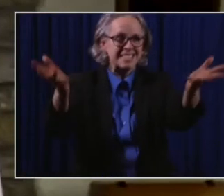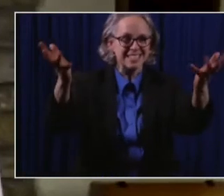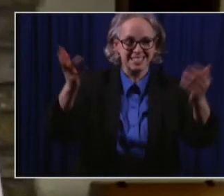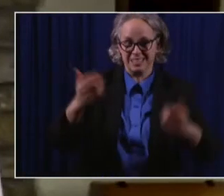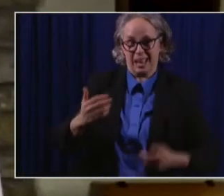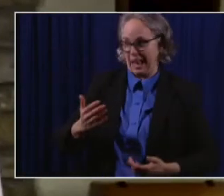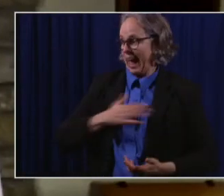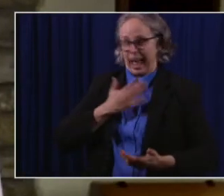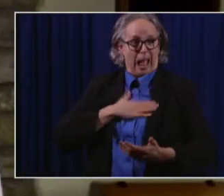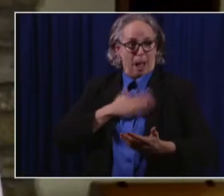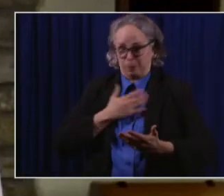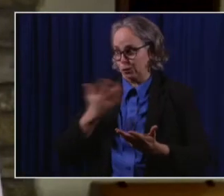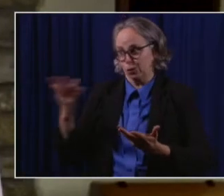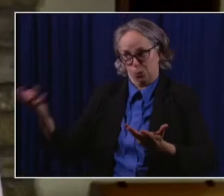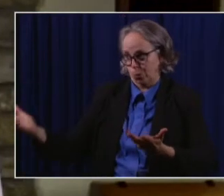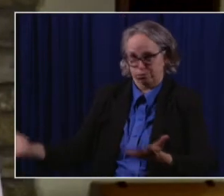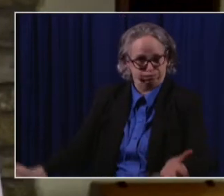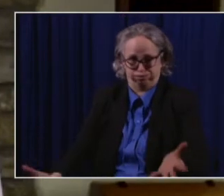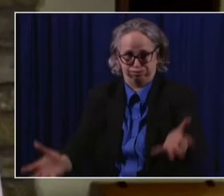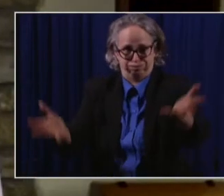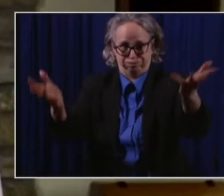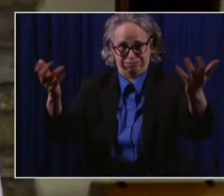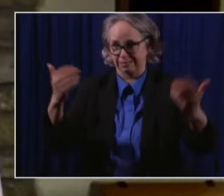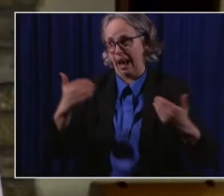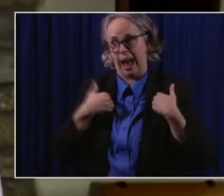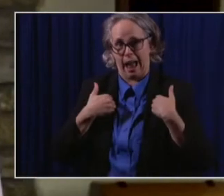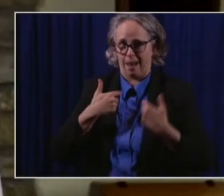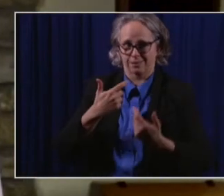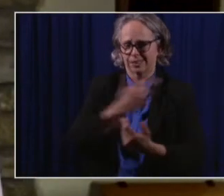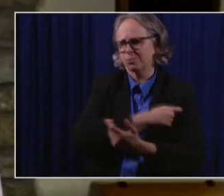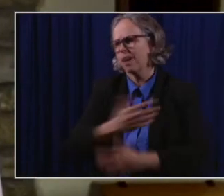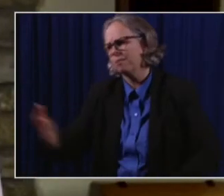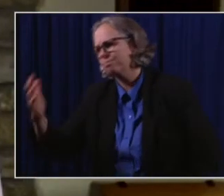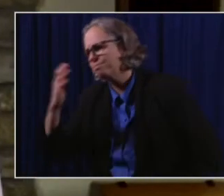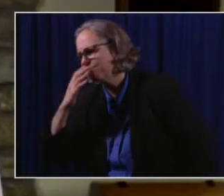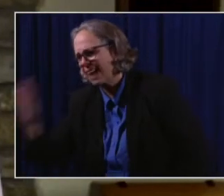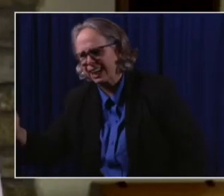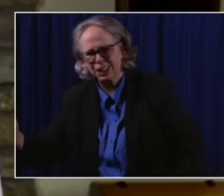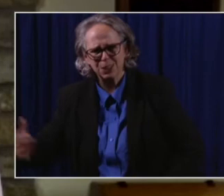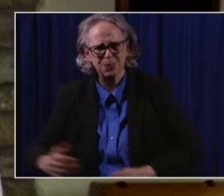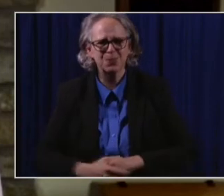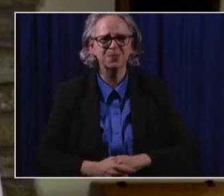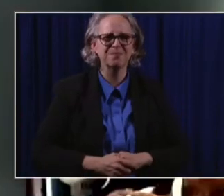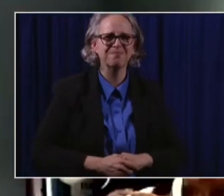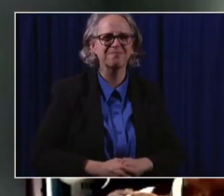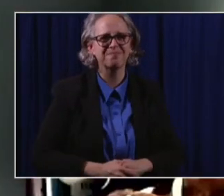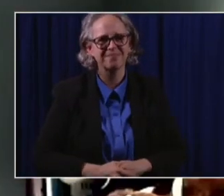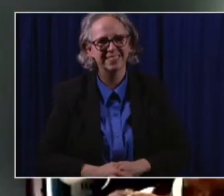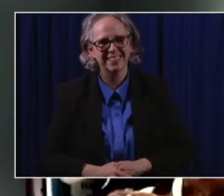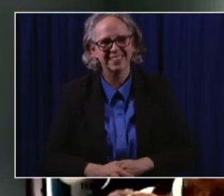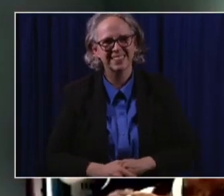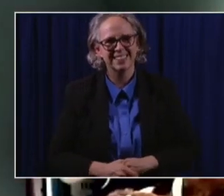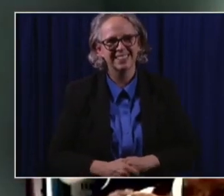happier time. So Doctor, thank you again very, very much. Appreciate it.